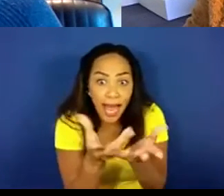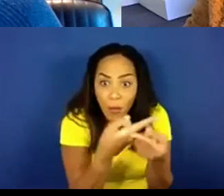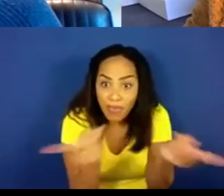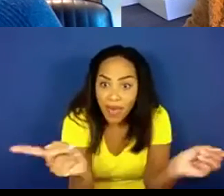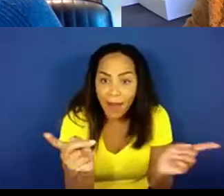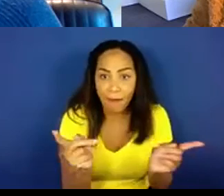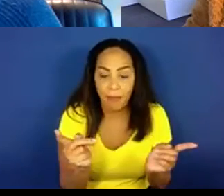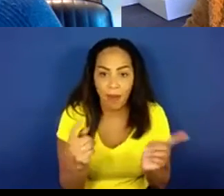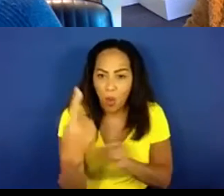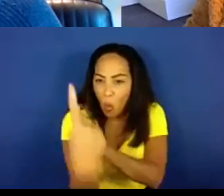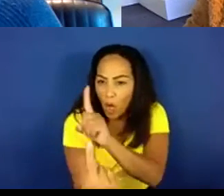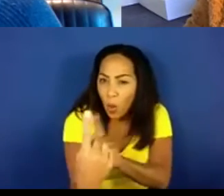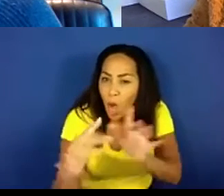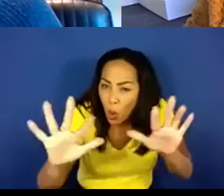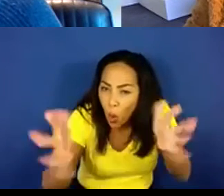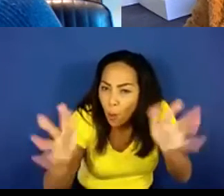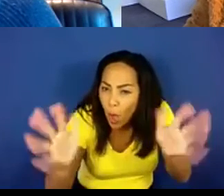one-on-one almost.